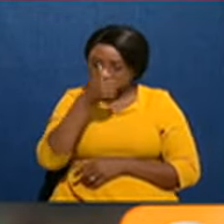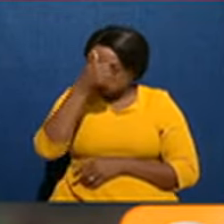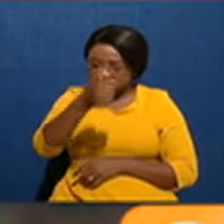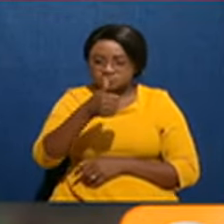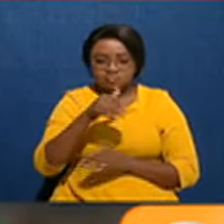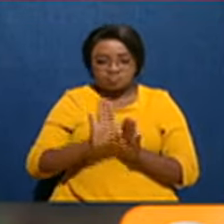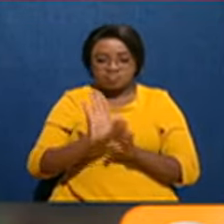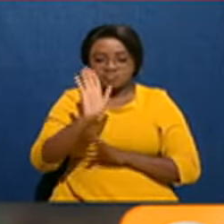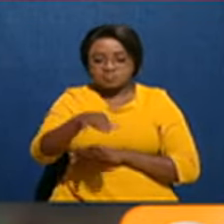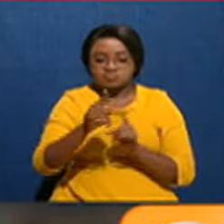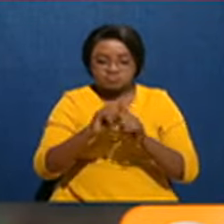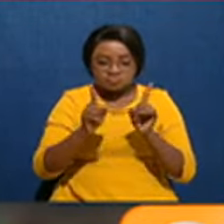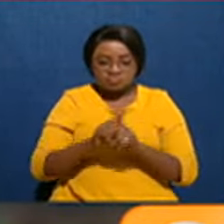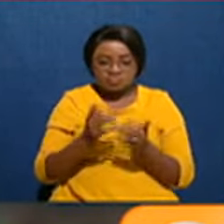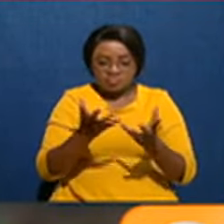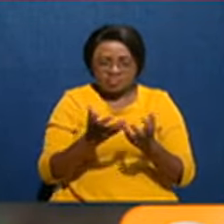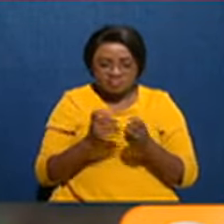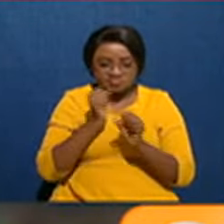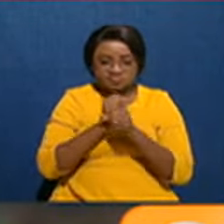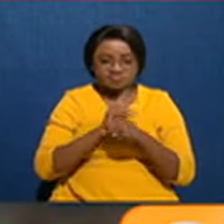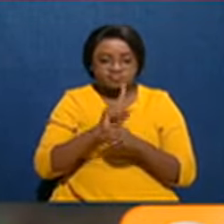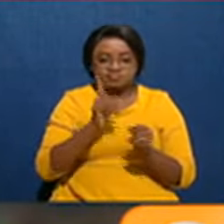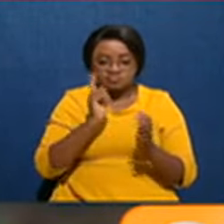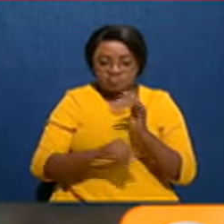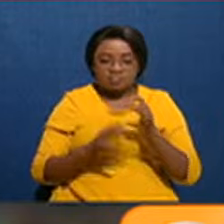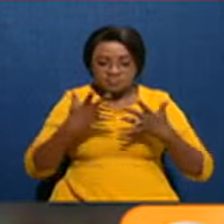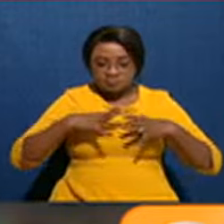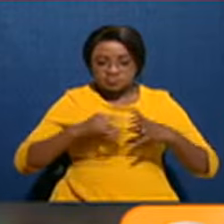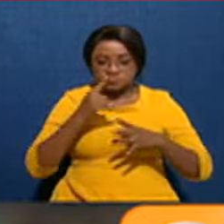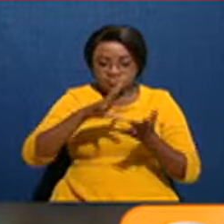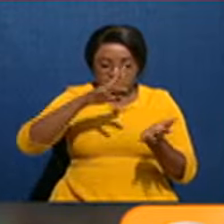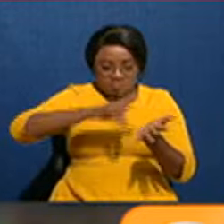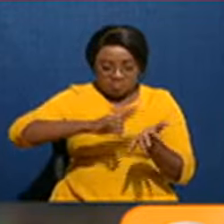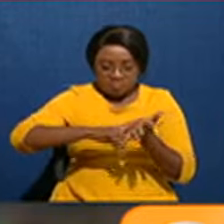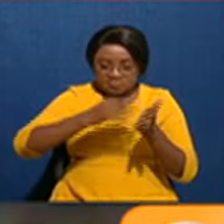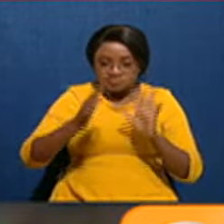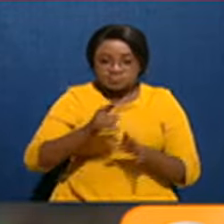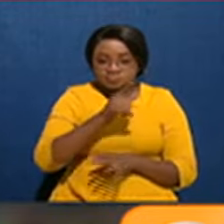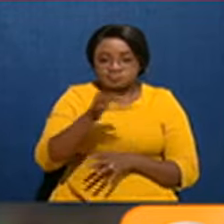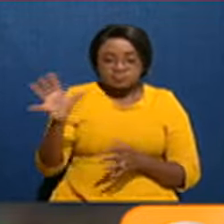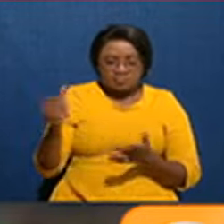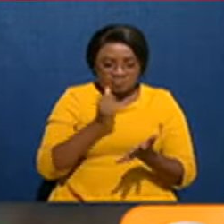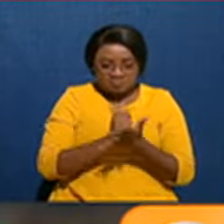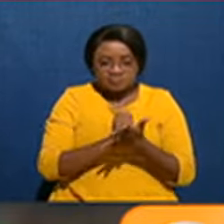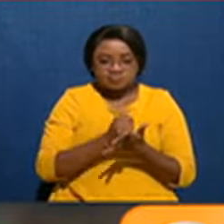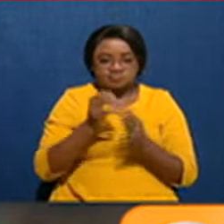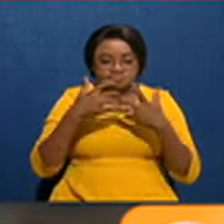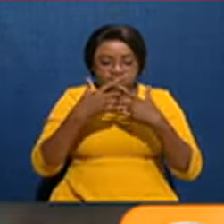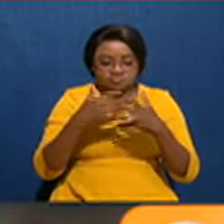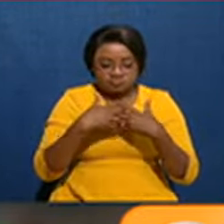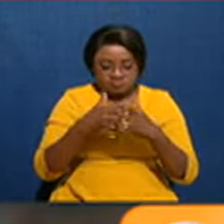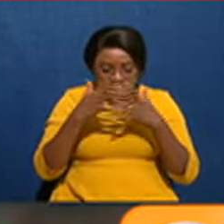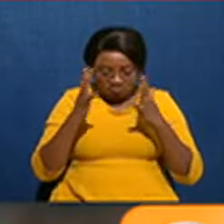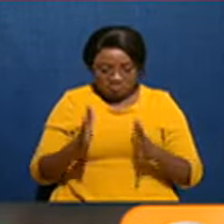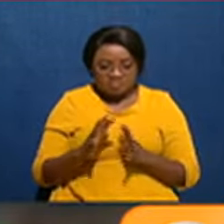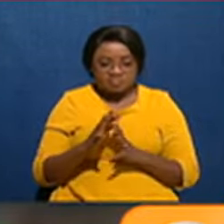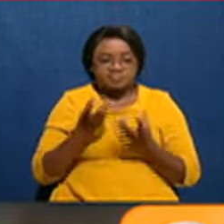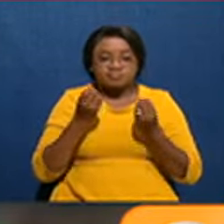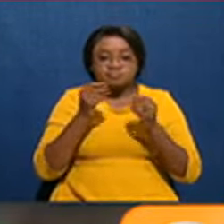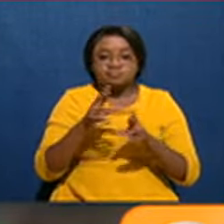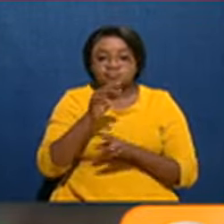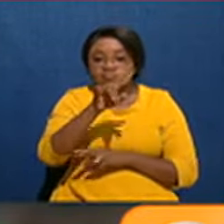I think what they also need to do is to ensure that the contractors who are being registered are employing engineers, or they've